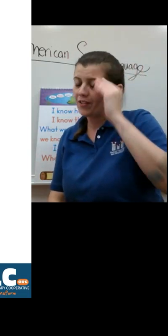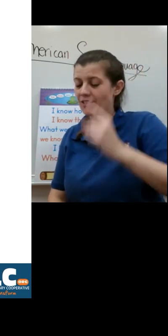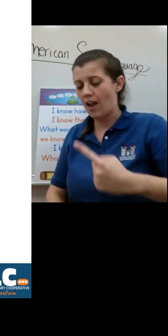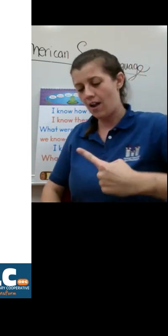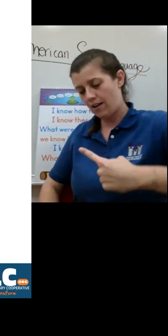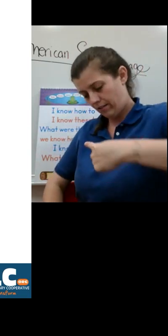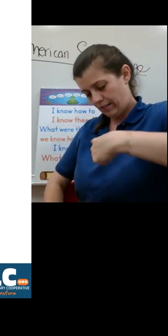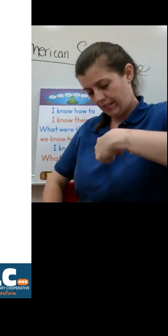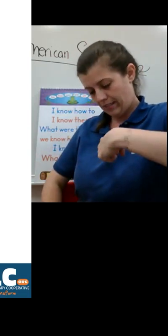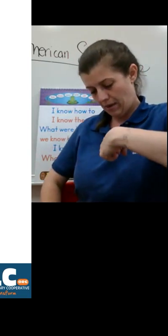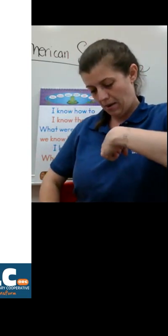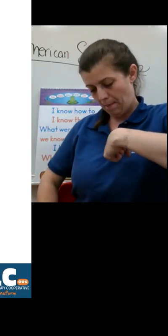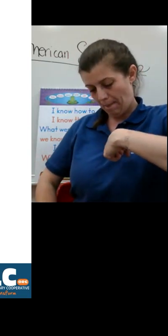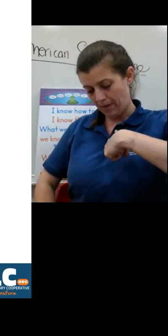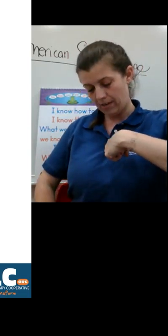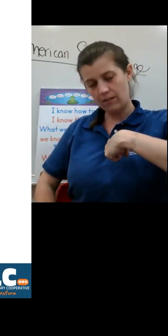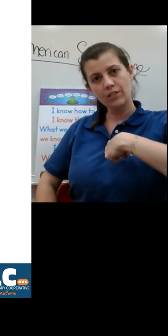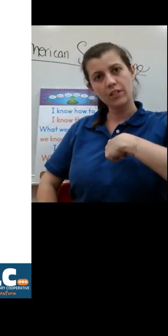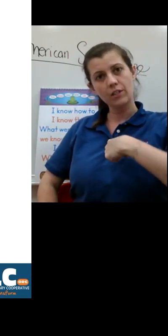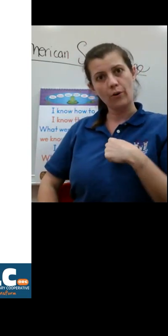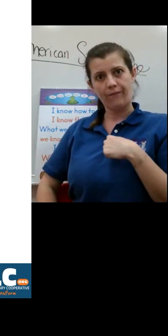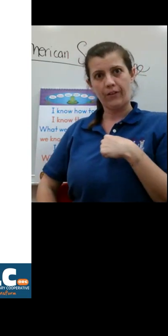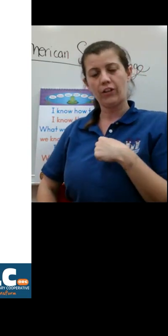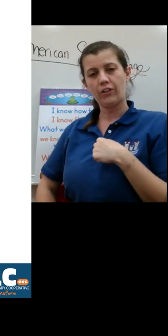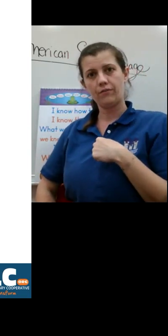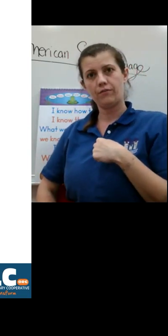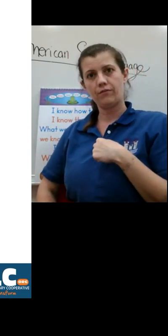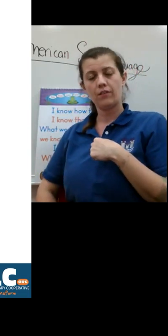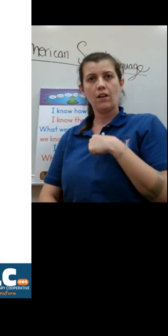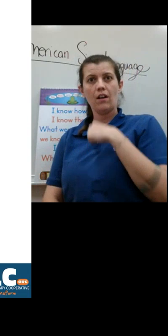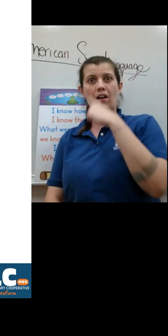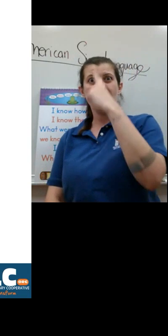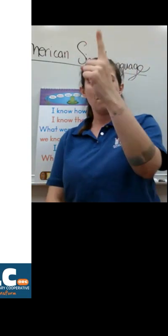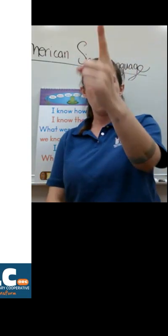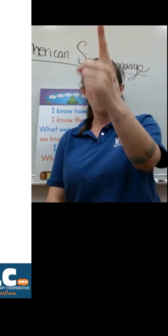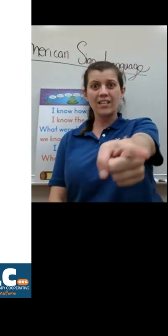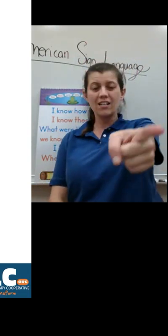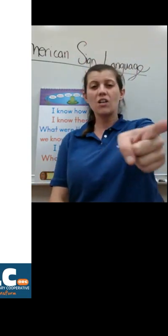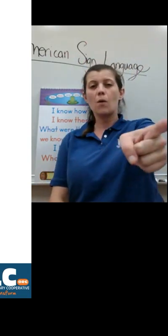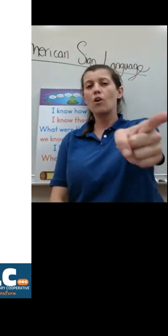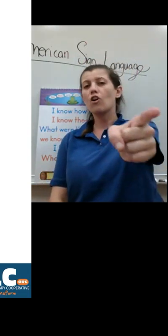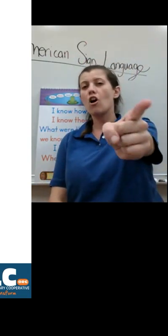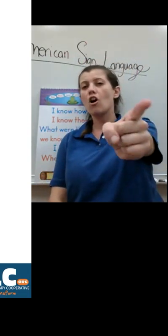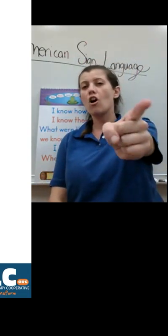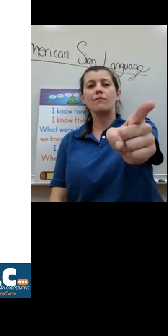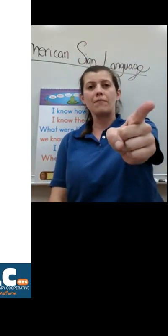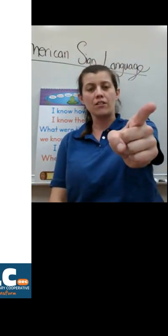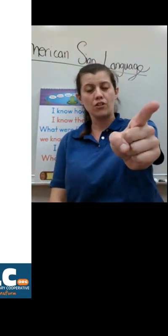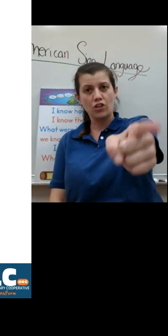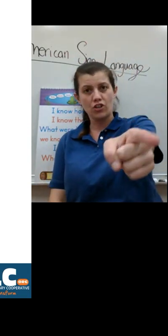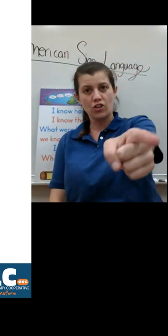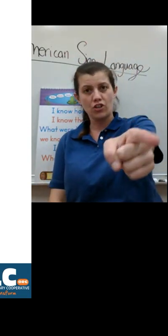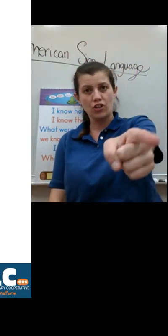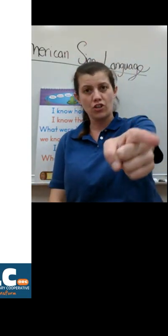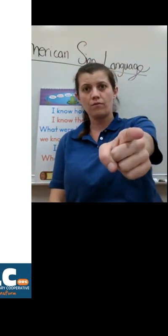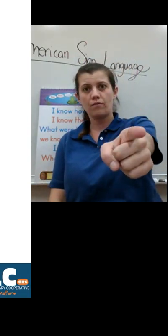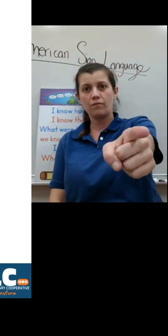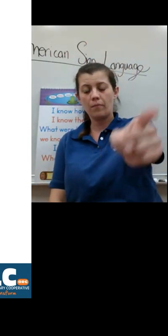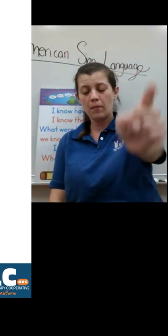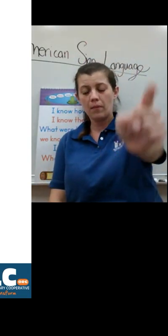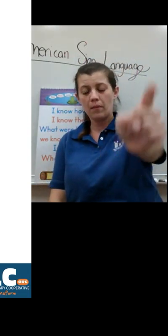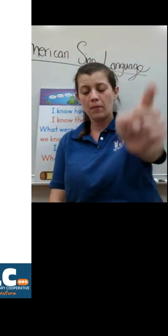assuming you know the sign is me? Is this point finger? Pointing at someone across you means